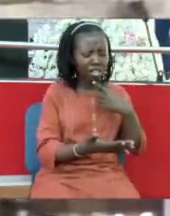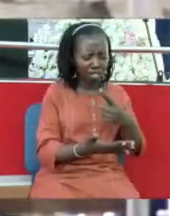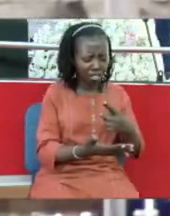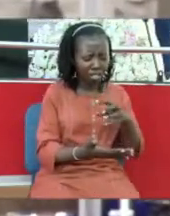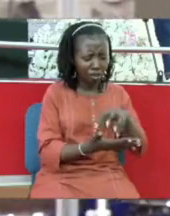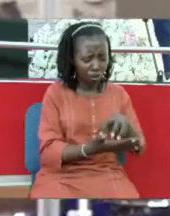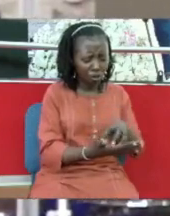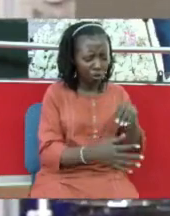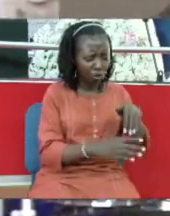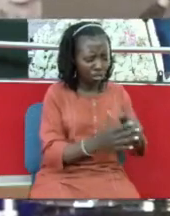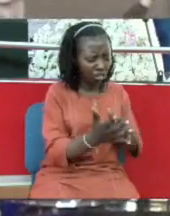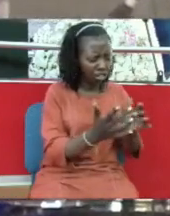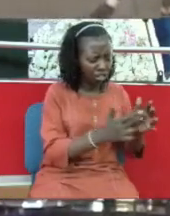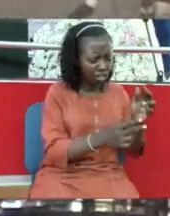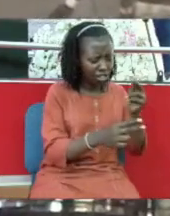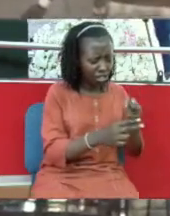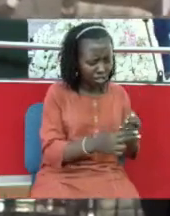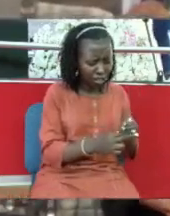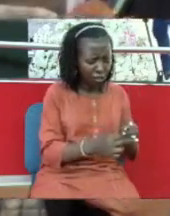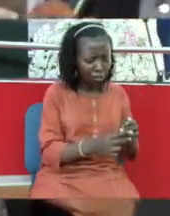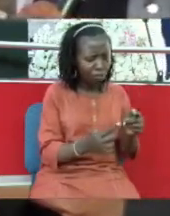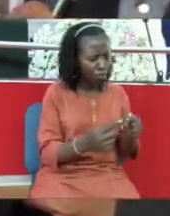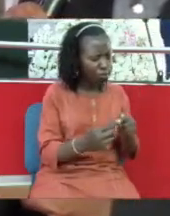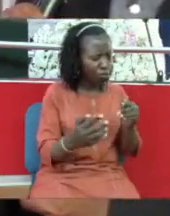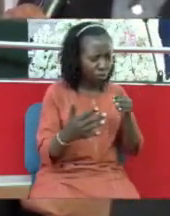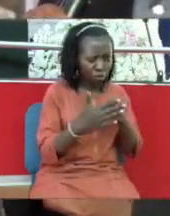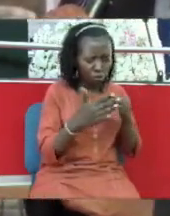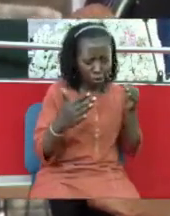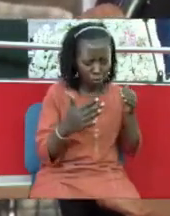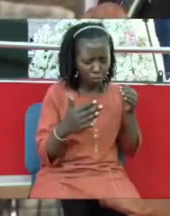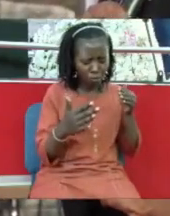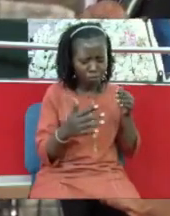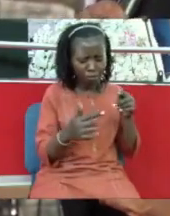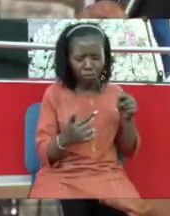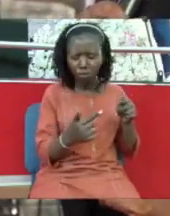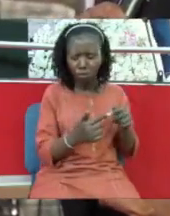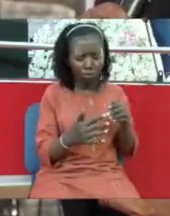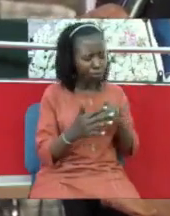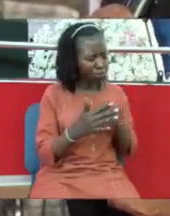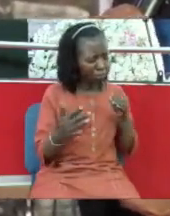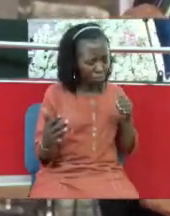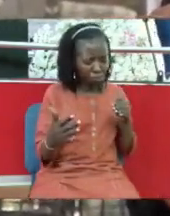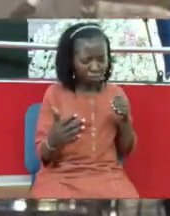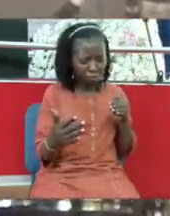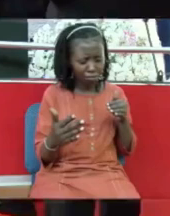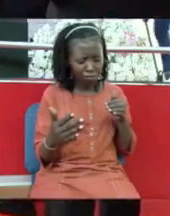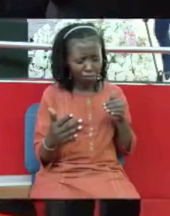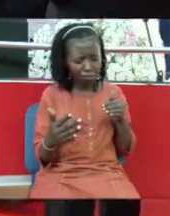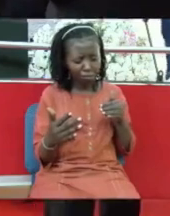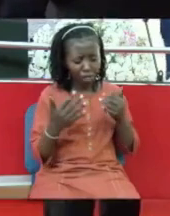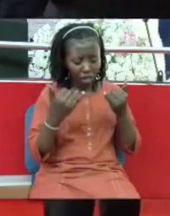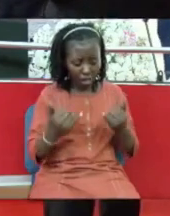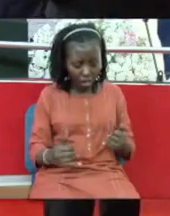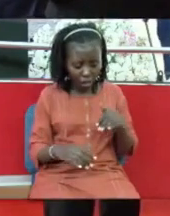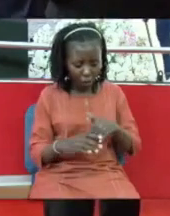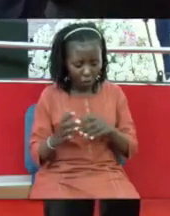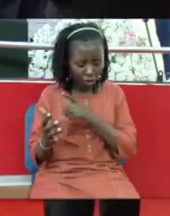Jesus. To cease and desist. To stop. And now in the name of the